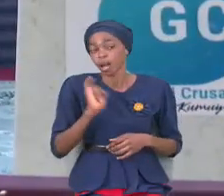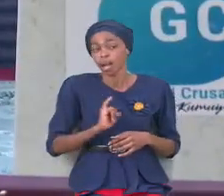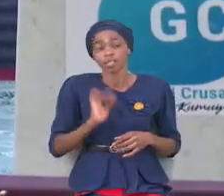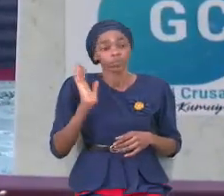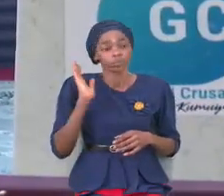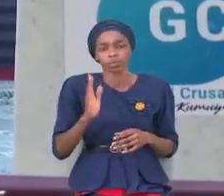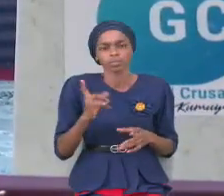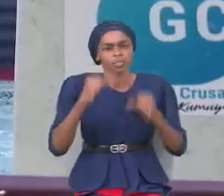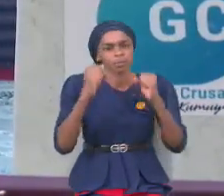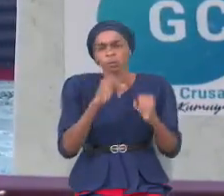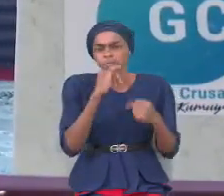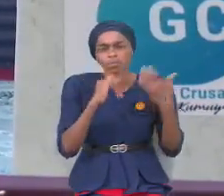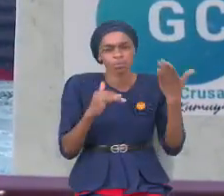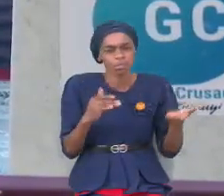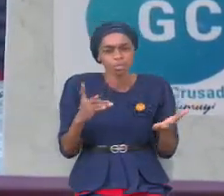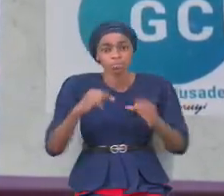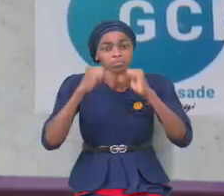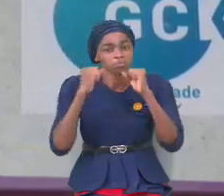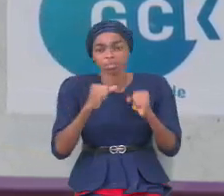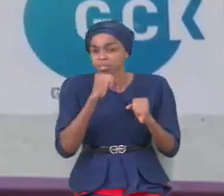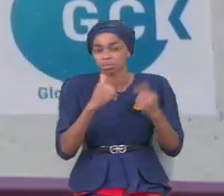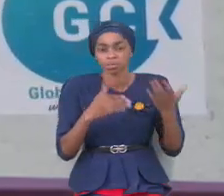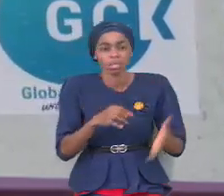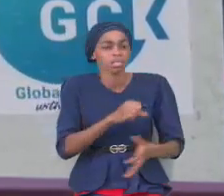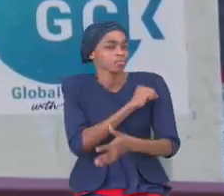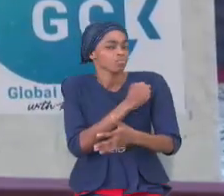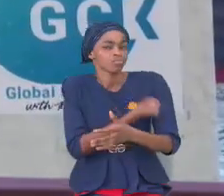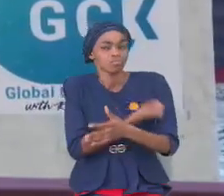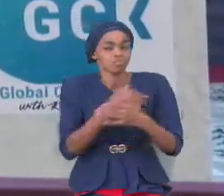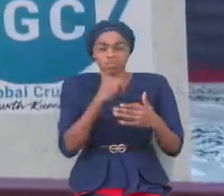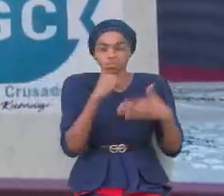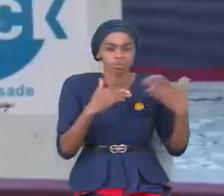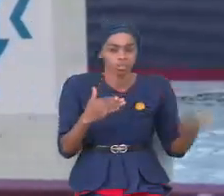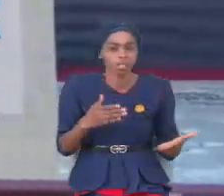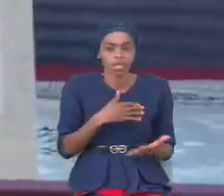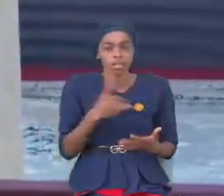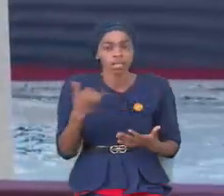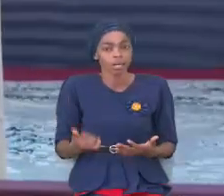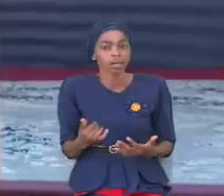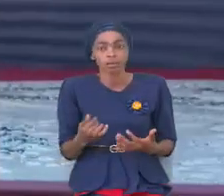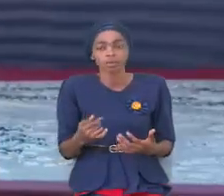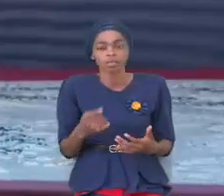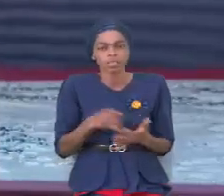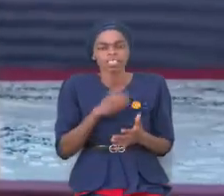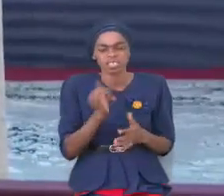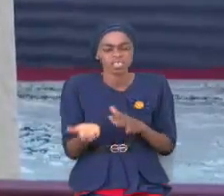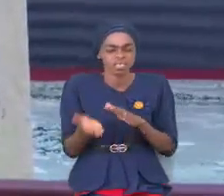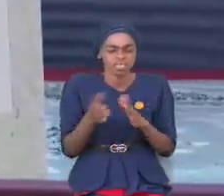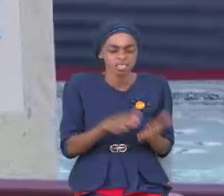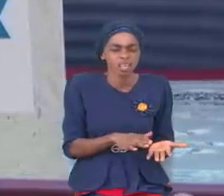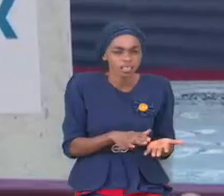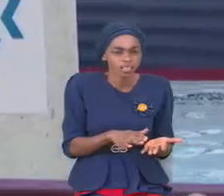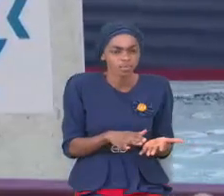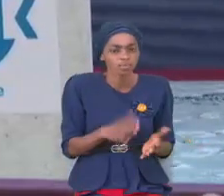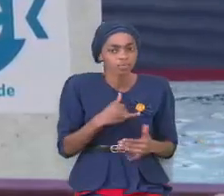there. The ability is not there. It's like dead. Dead fish will just go where the stream is going.